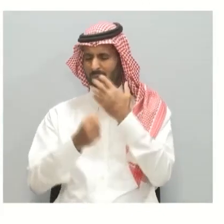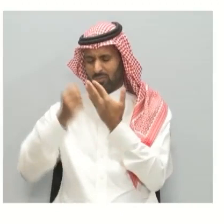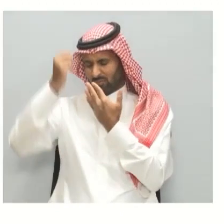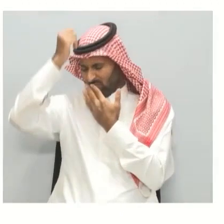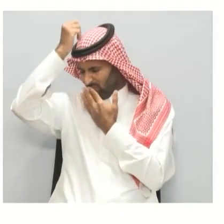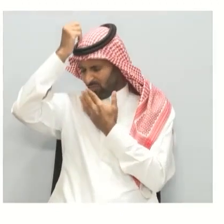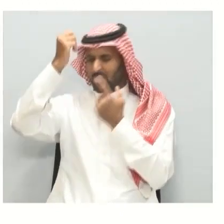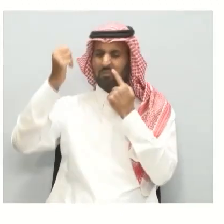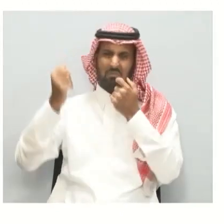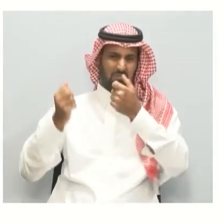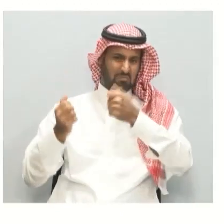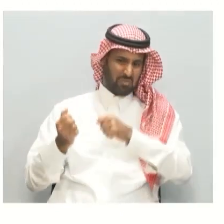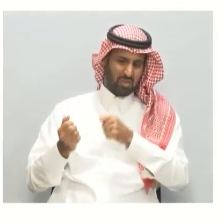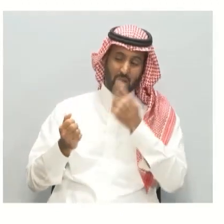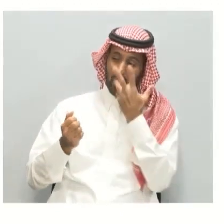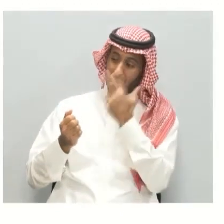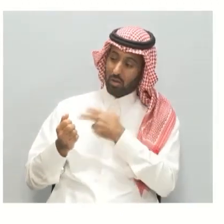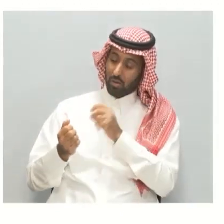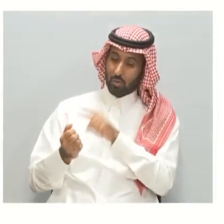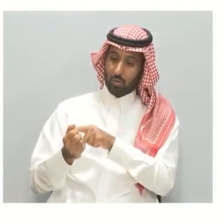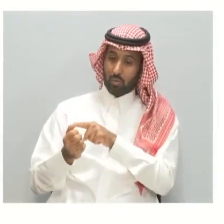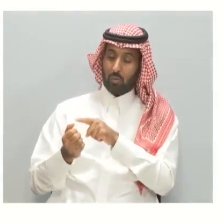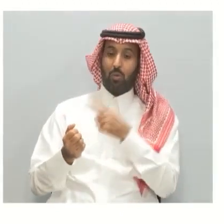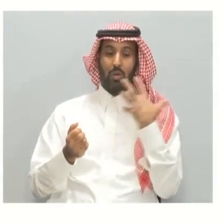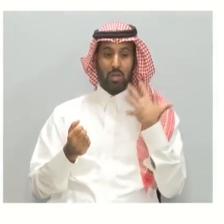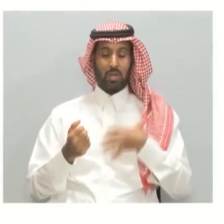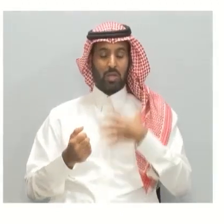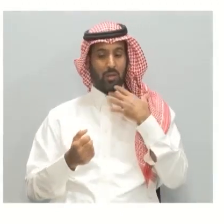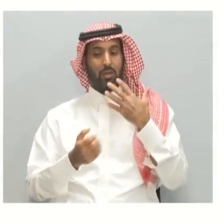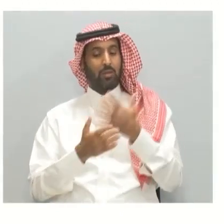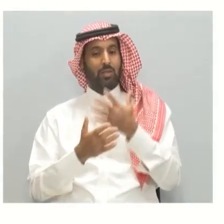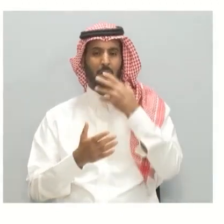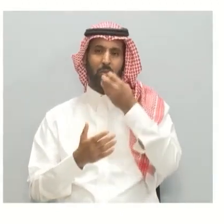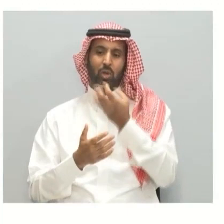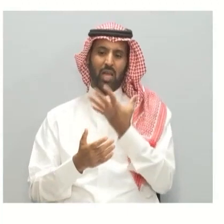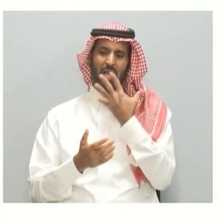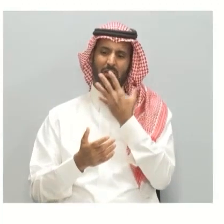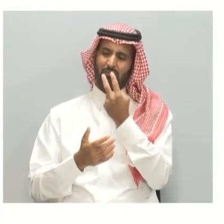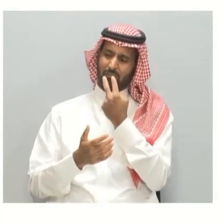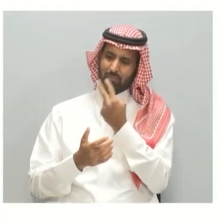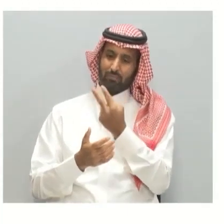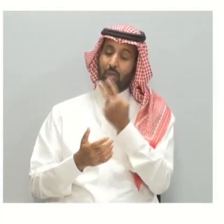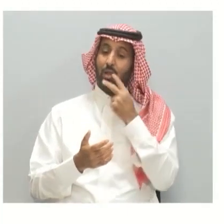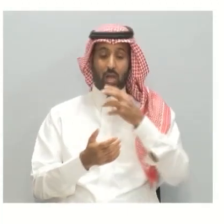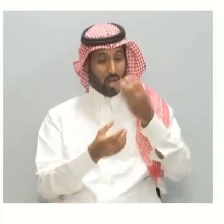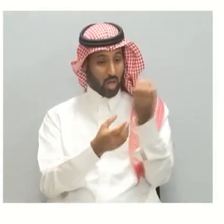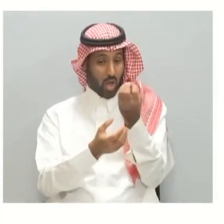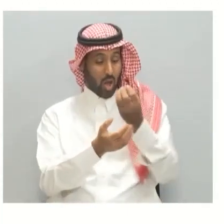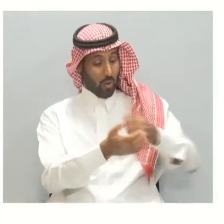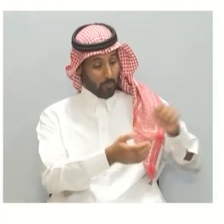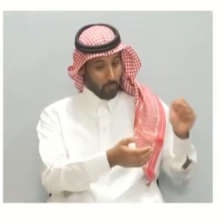to smell bad smells coming from a person, especially their armpits and their breath. Golf ball